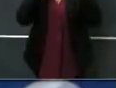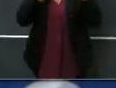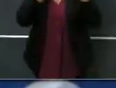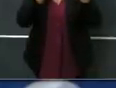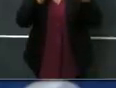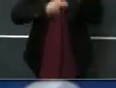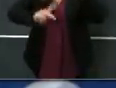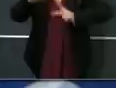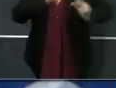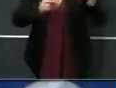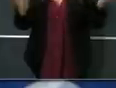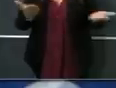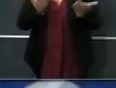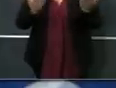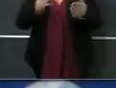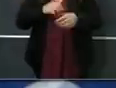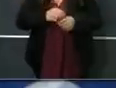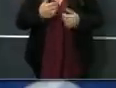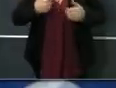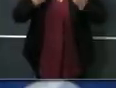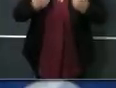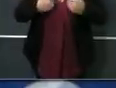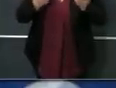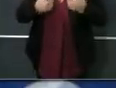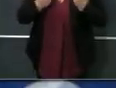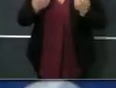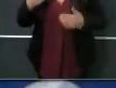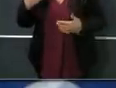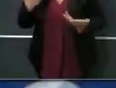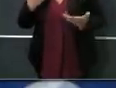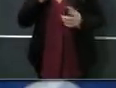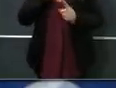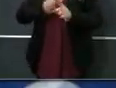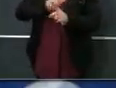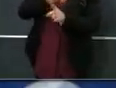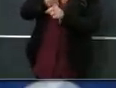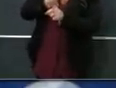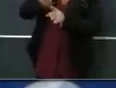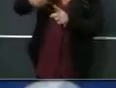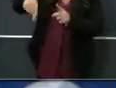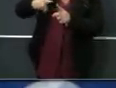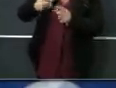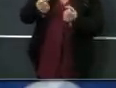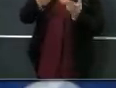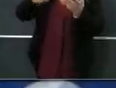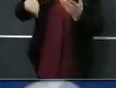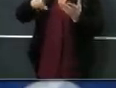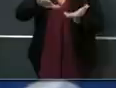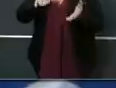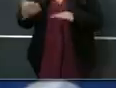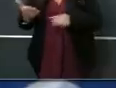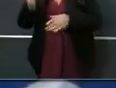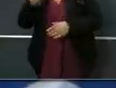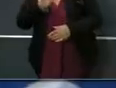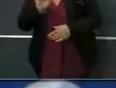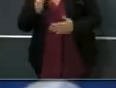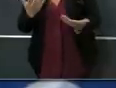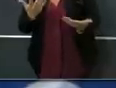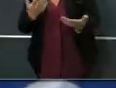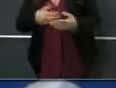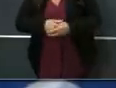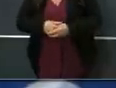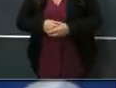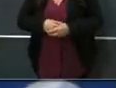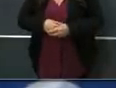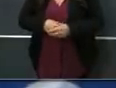younger members of the community have been impacted and ultimately have lost their lives. And that's also a subset of